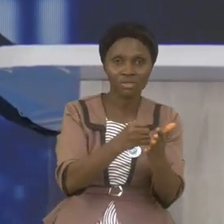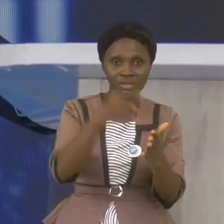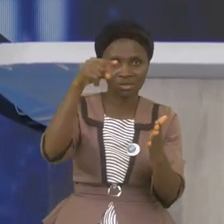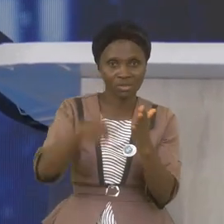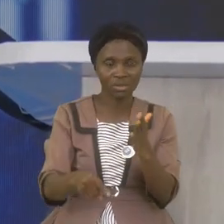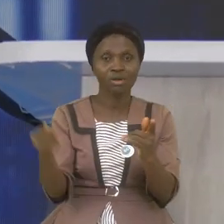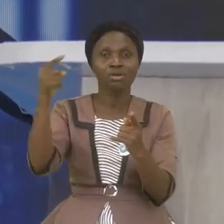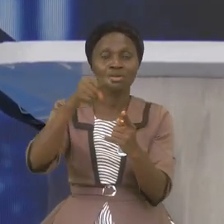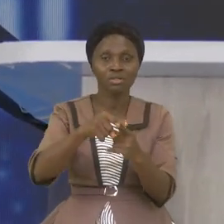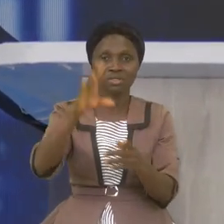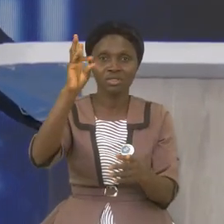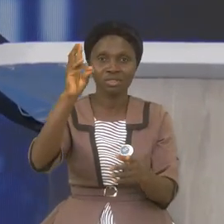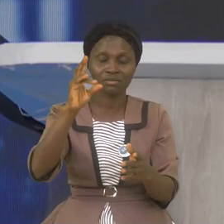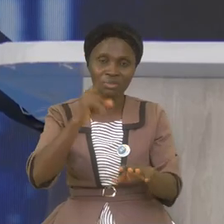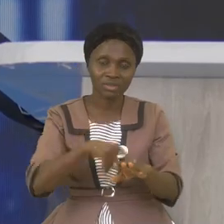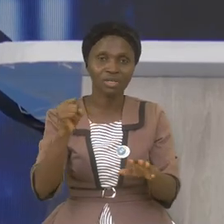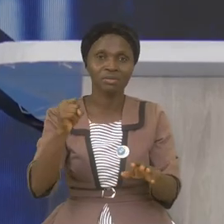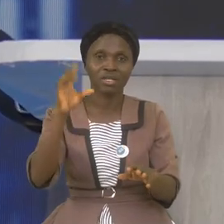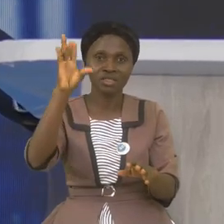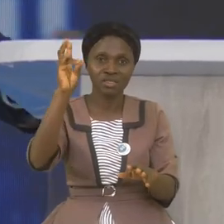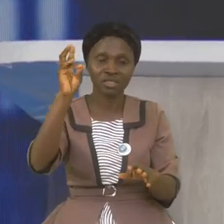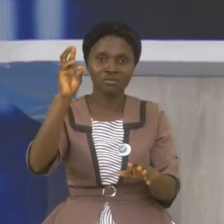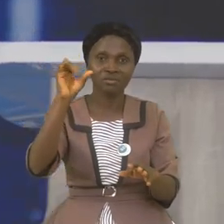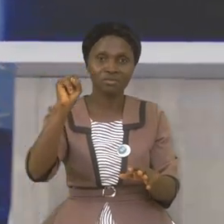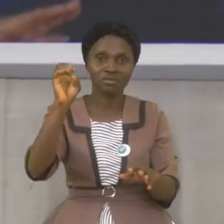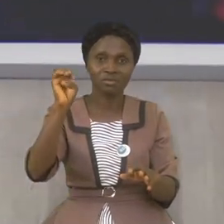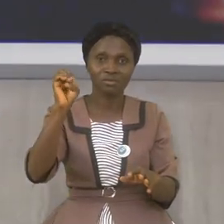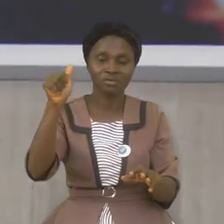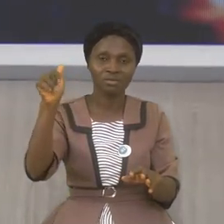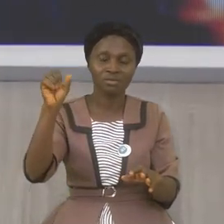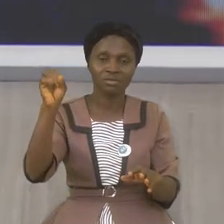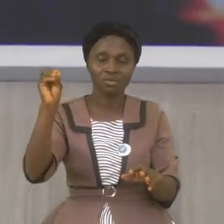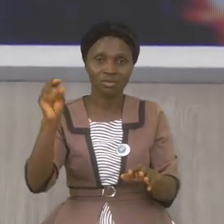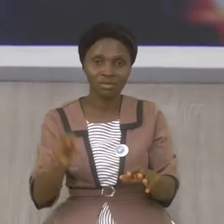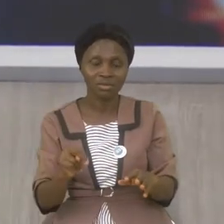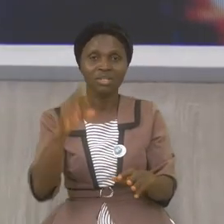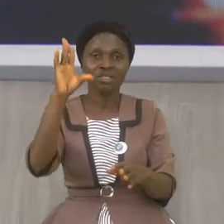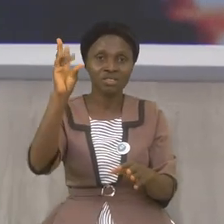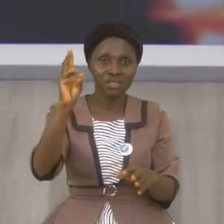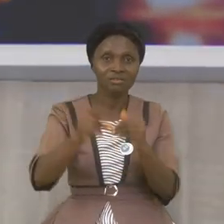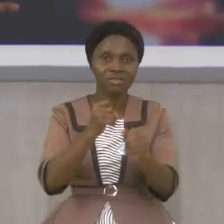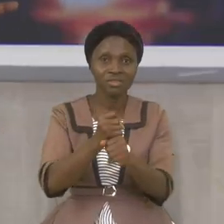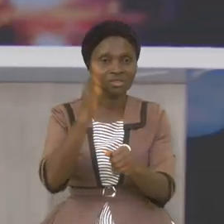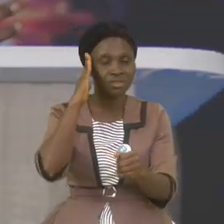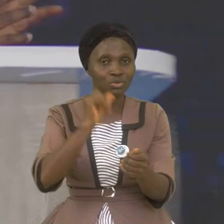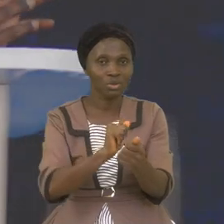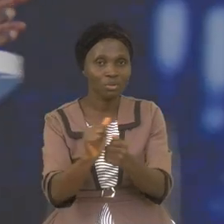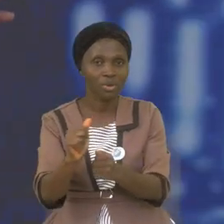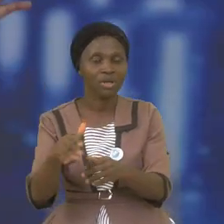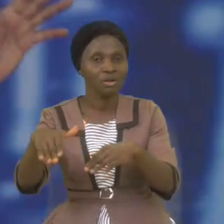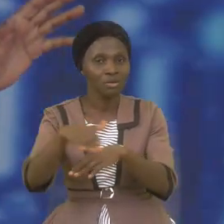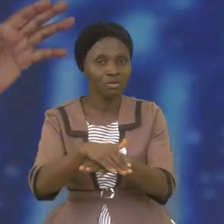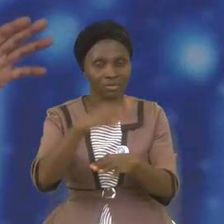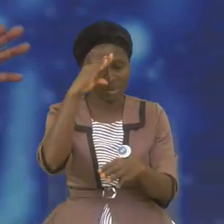seven seasons, 7 years will pass over him. You understand? We have